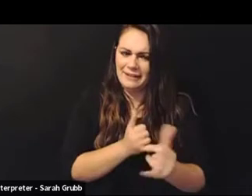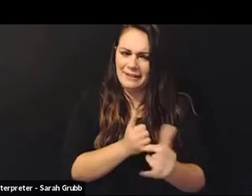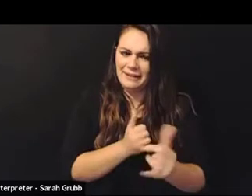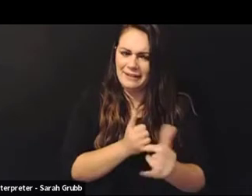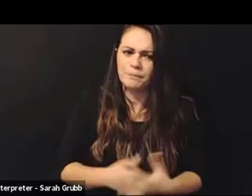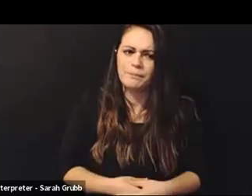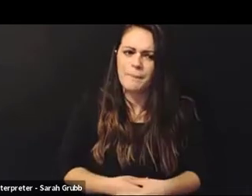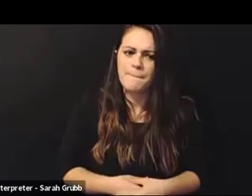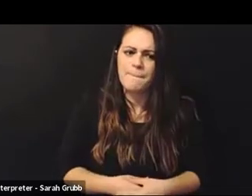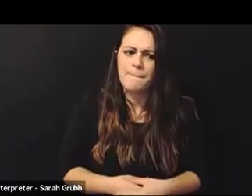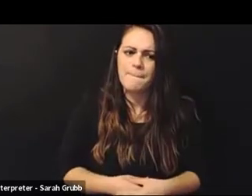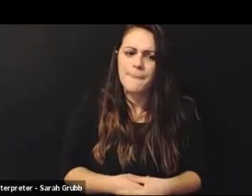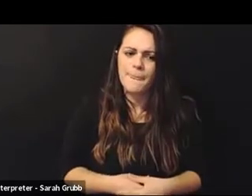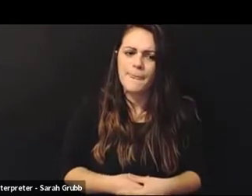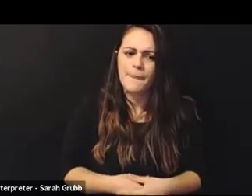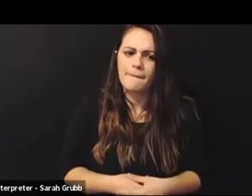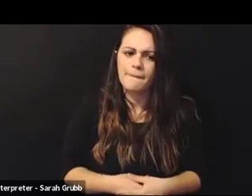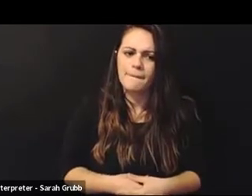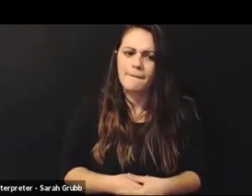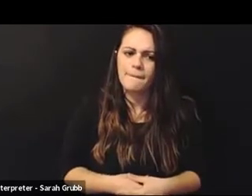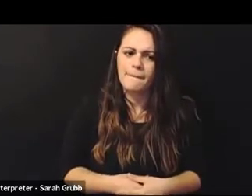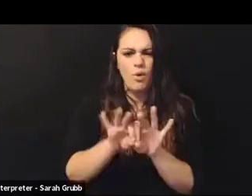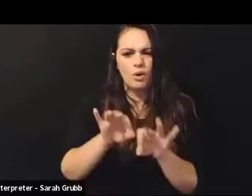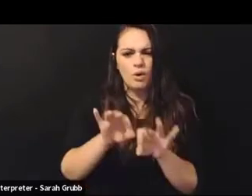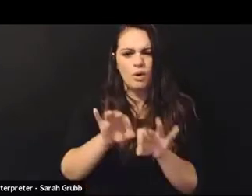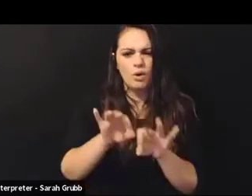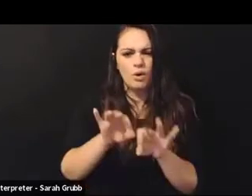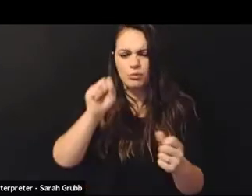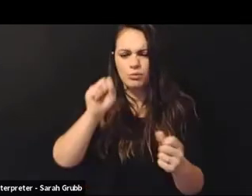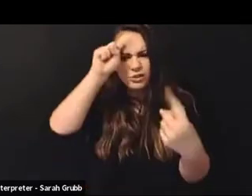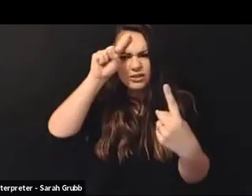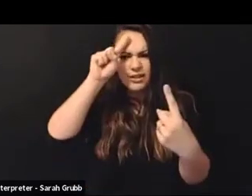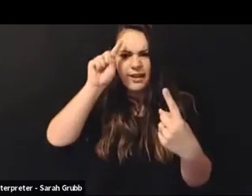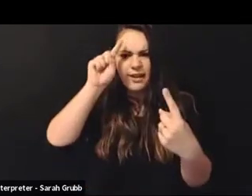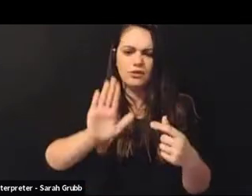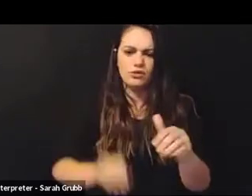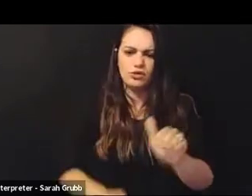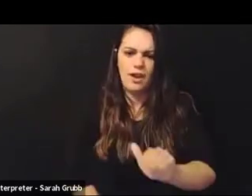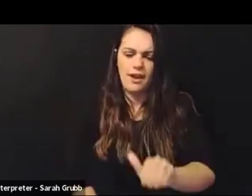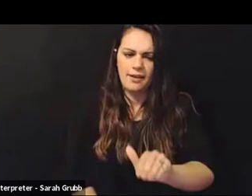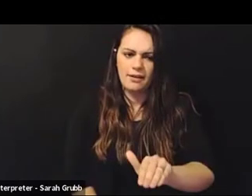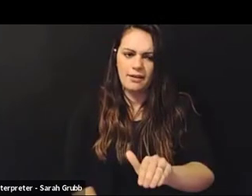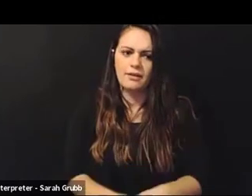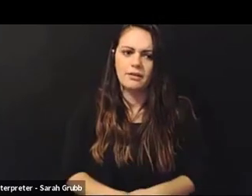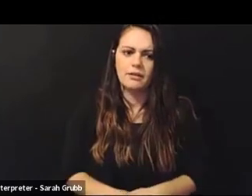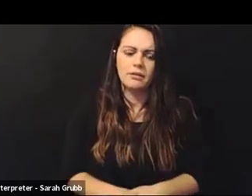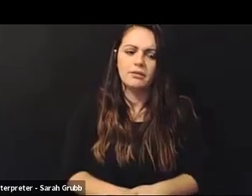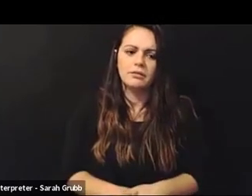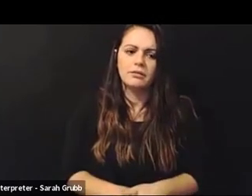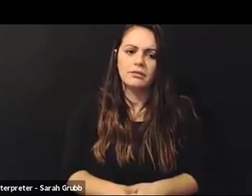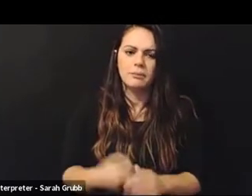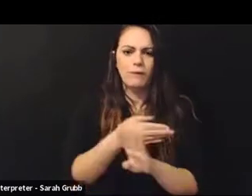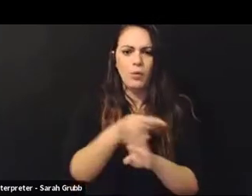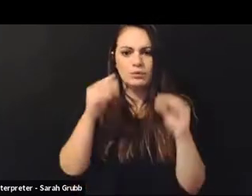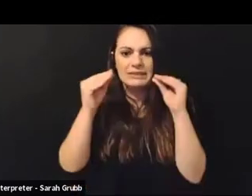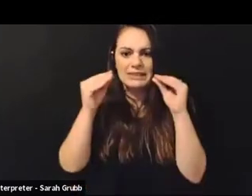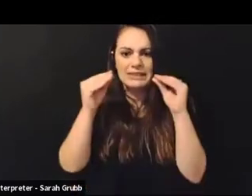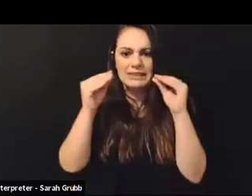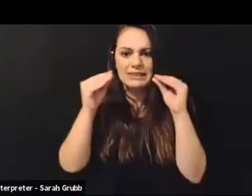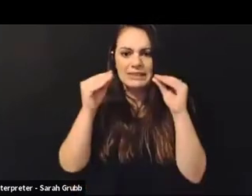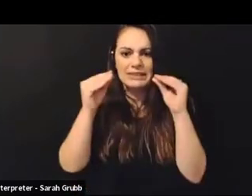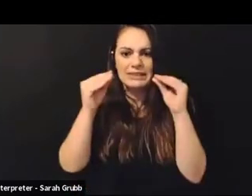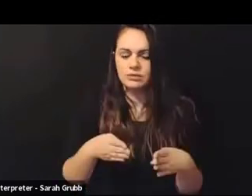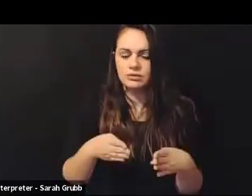or teaching an individual who has autism or is deafblind. And then I think the best question to ask really is when you're trying to